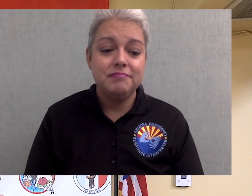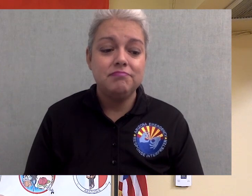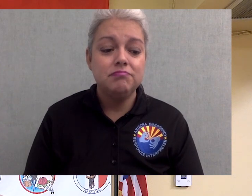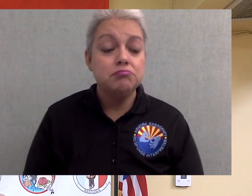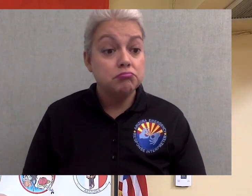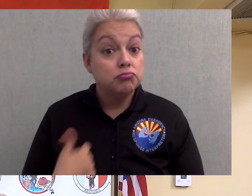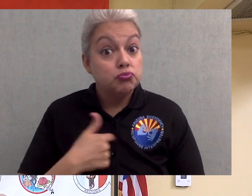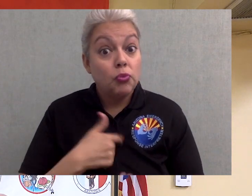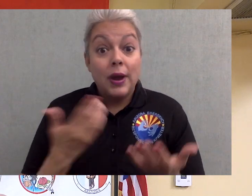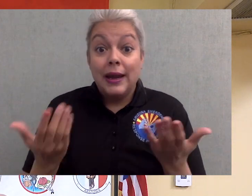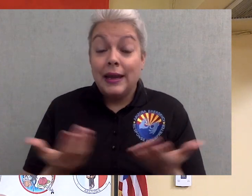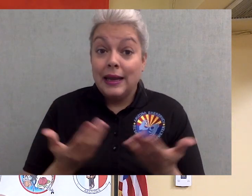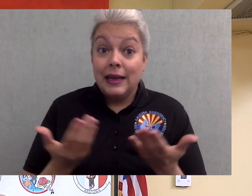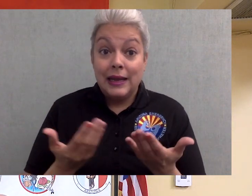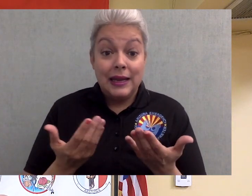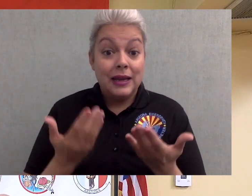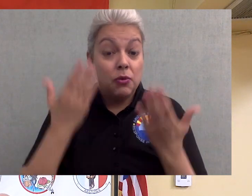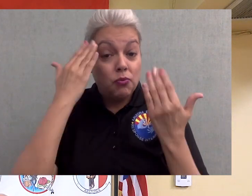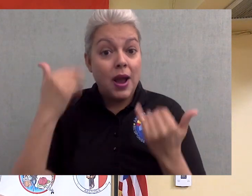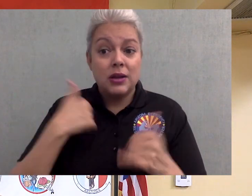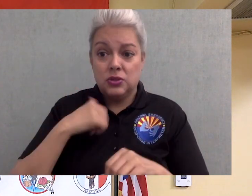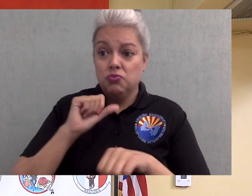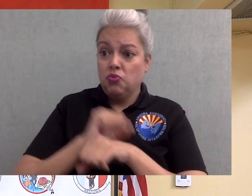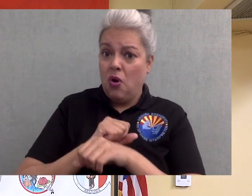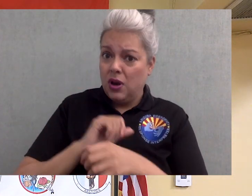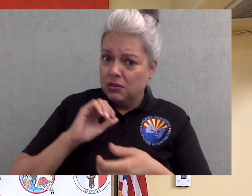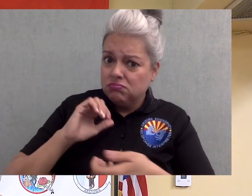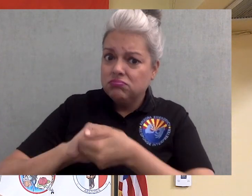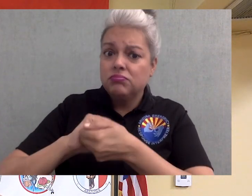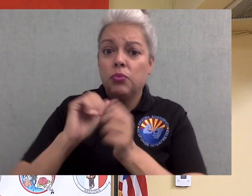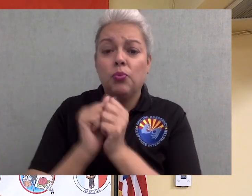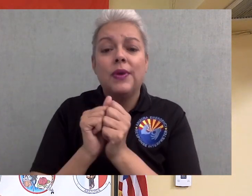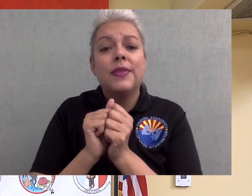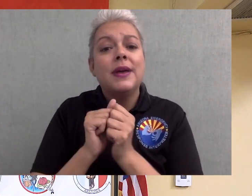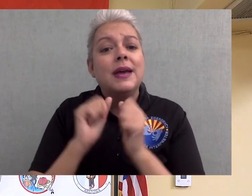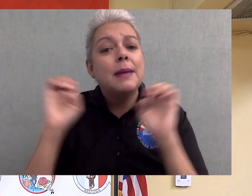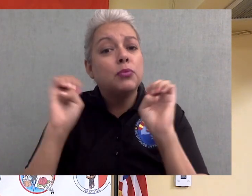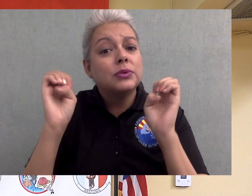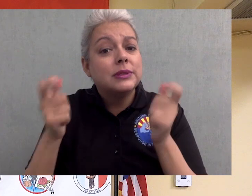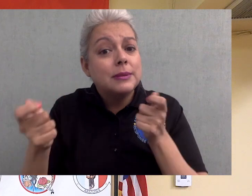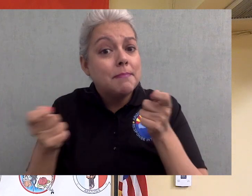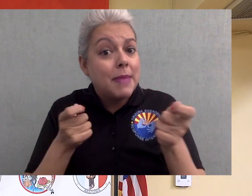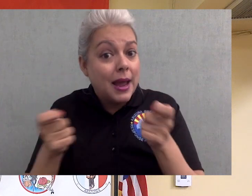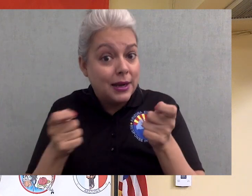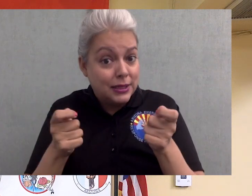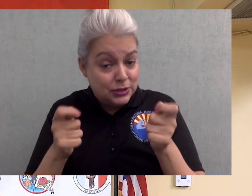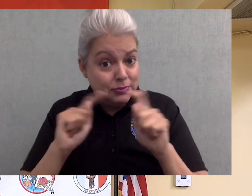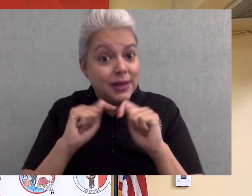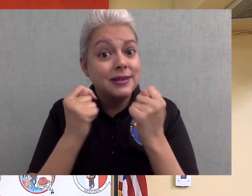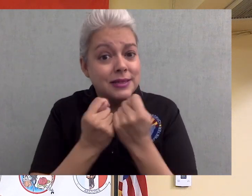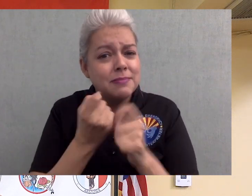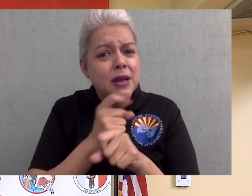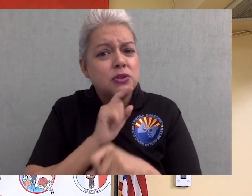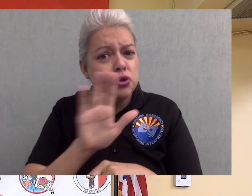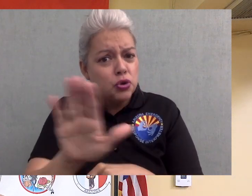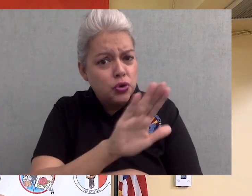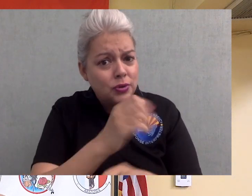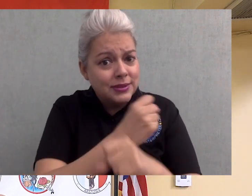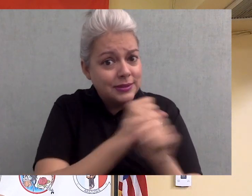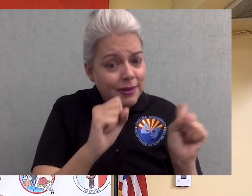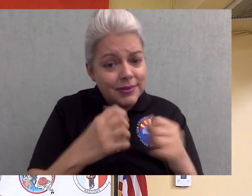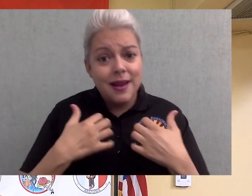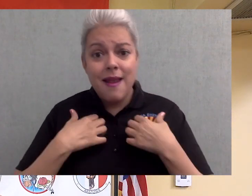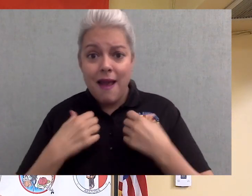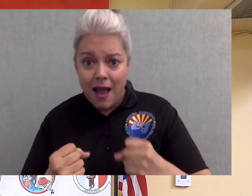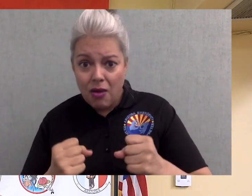We are here today because we're working closely with the incident management team to make sure that your safety and your health are also maintained. So we're working in